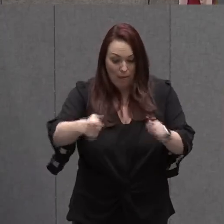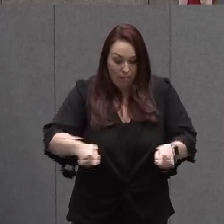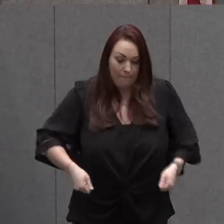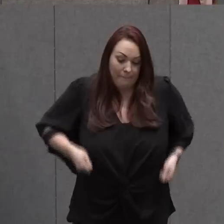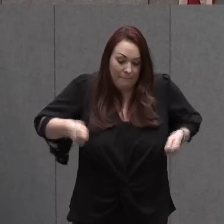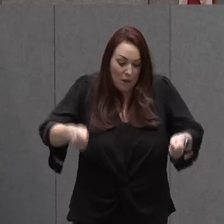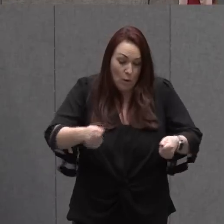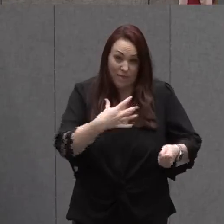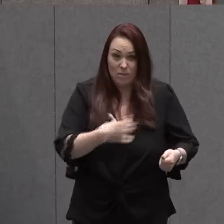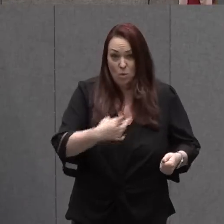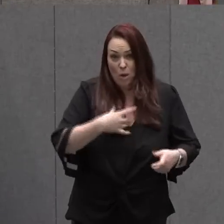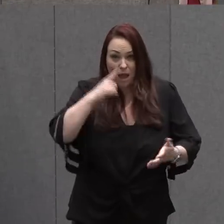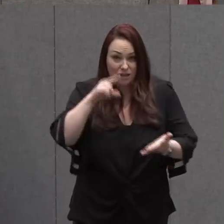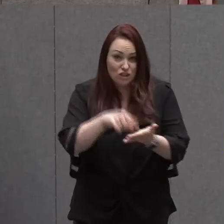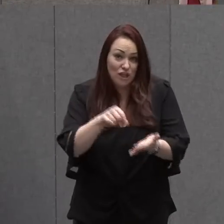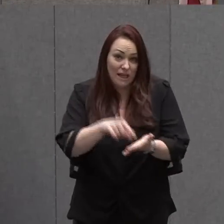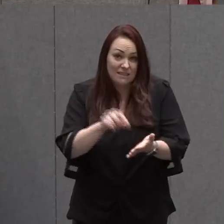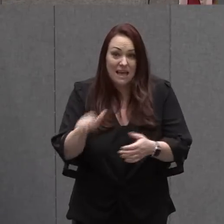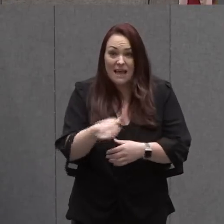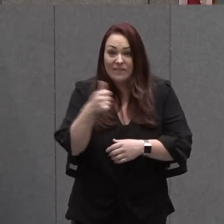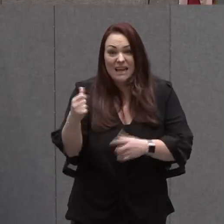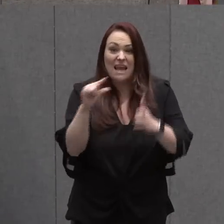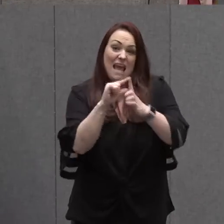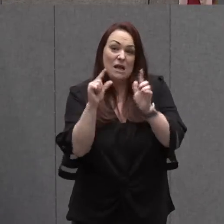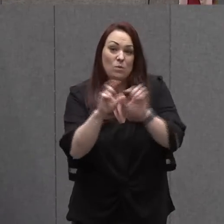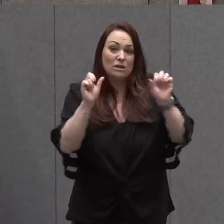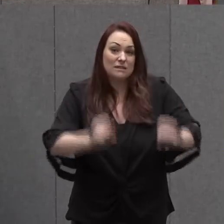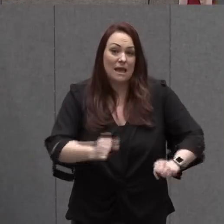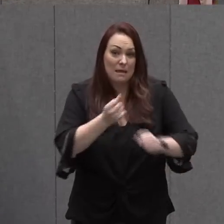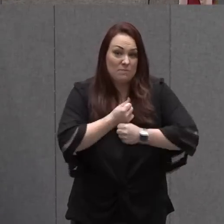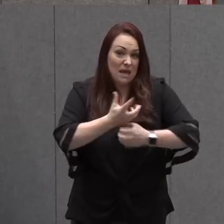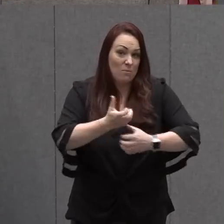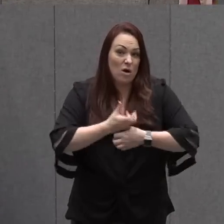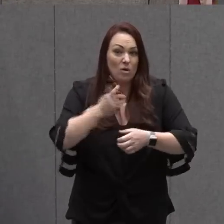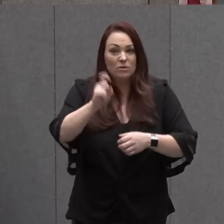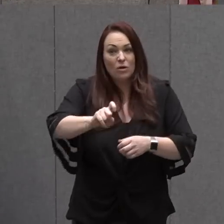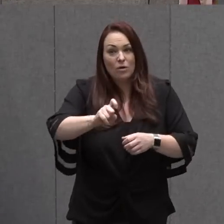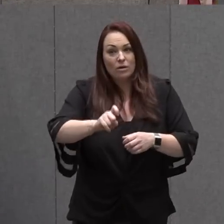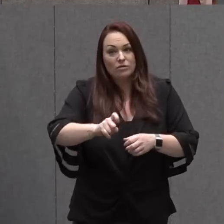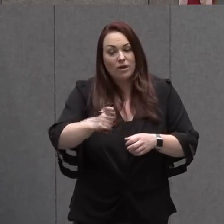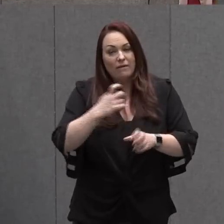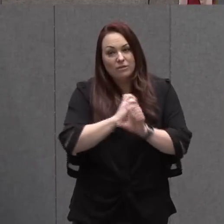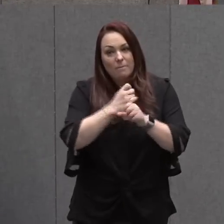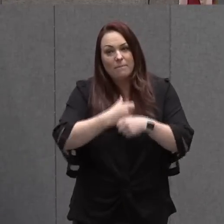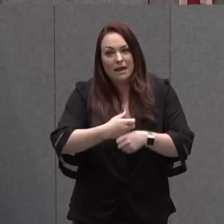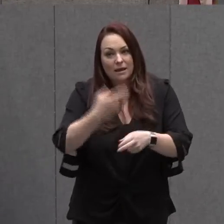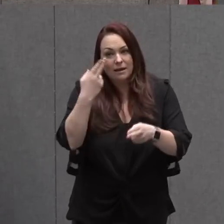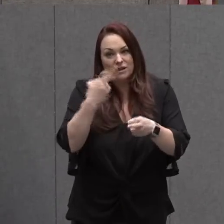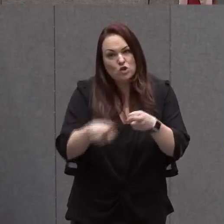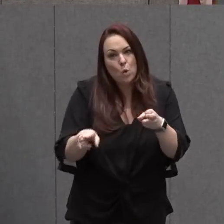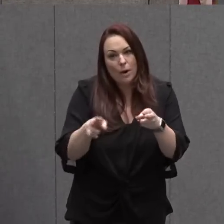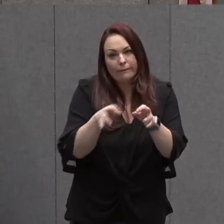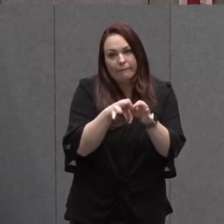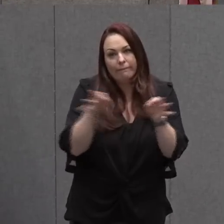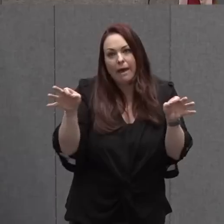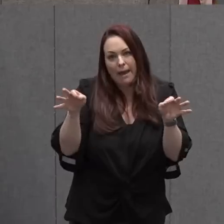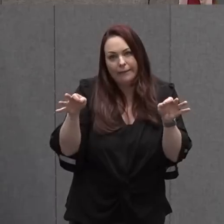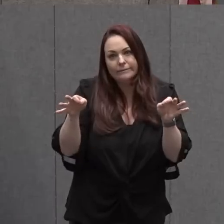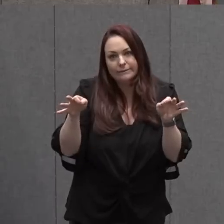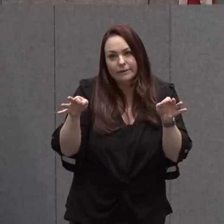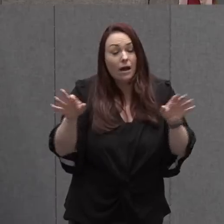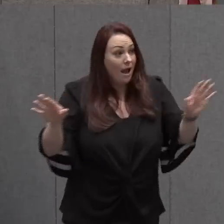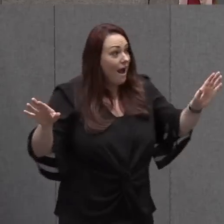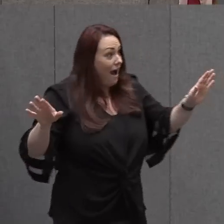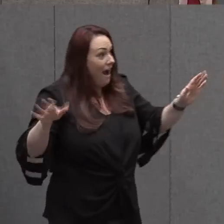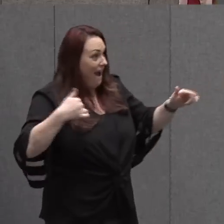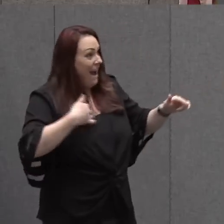chickens, and then any words can be a poem, you've just got to make short lines. Wait, that's